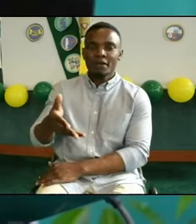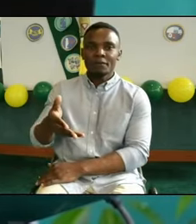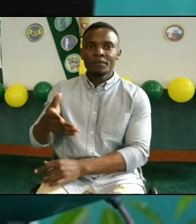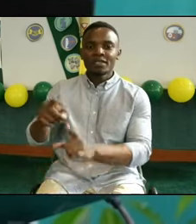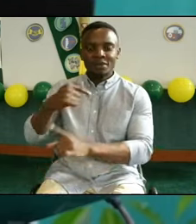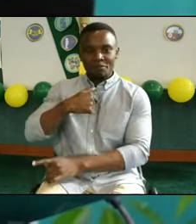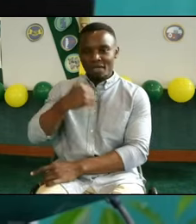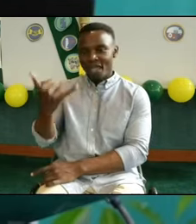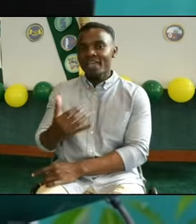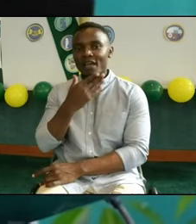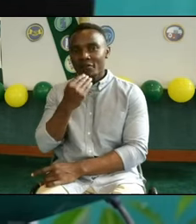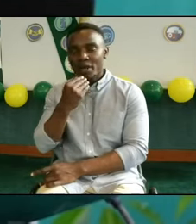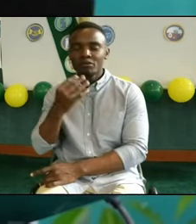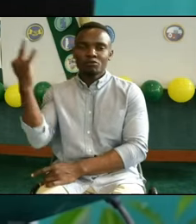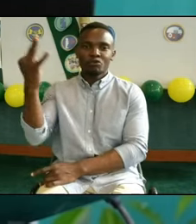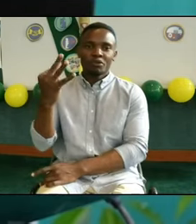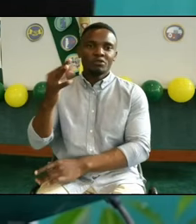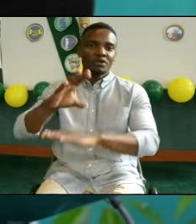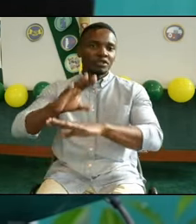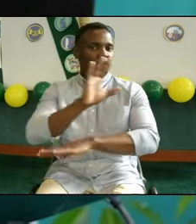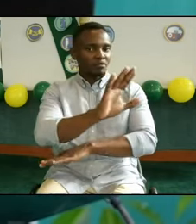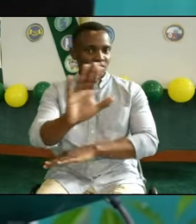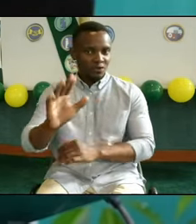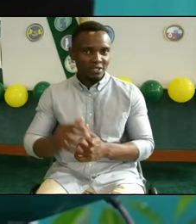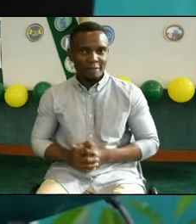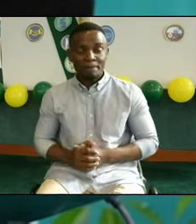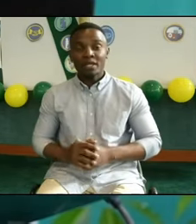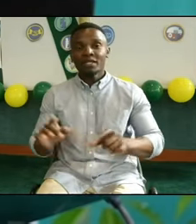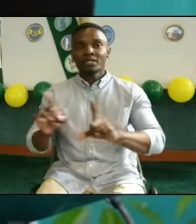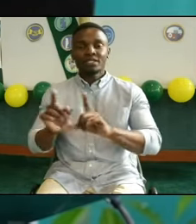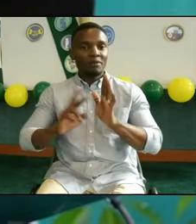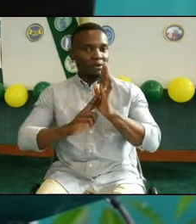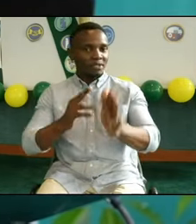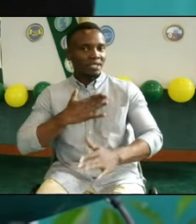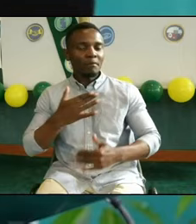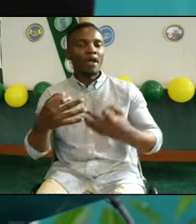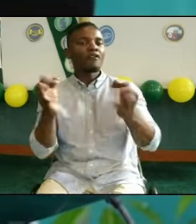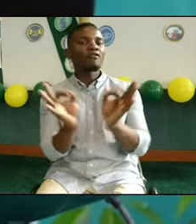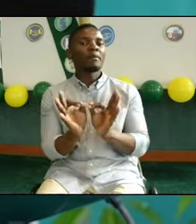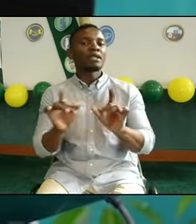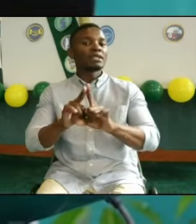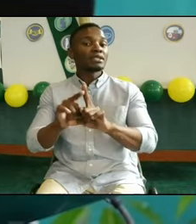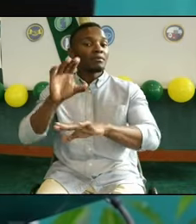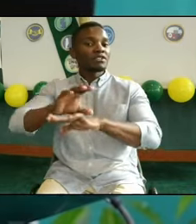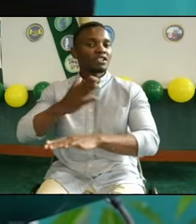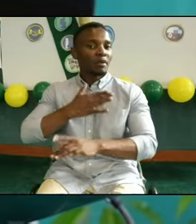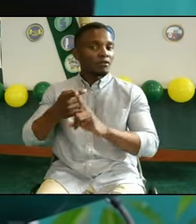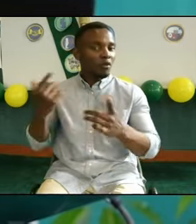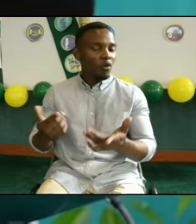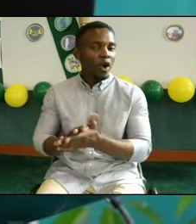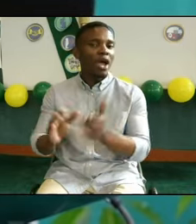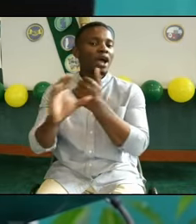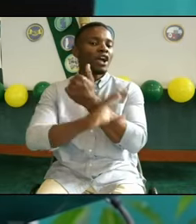me to come and speak to your church. On behalf of my family, and on behalf of my church in Ghana, we want to thank